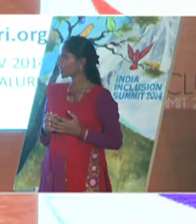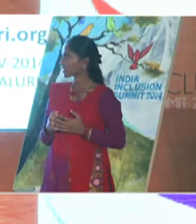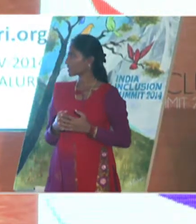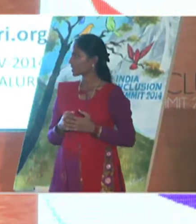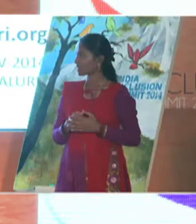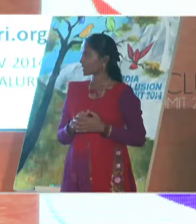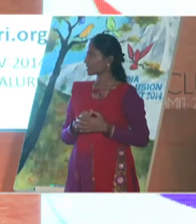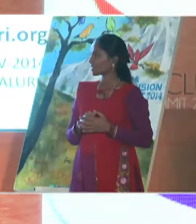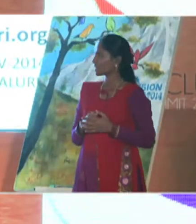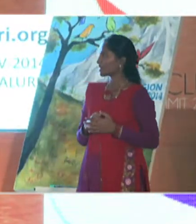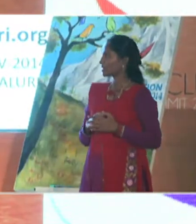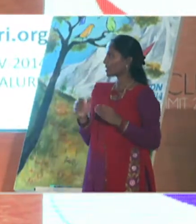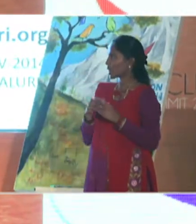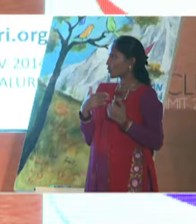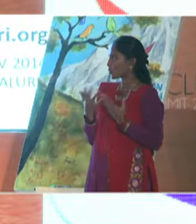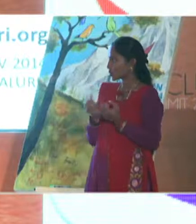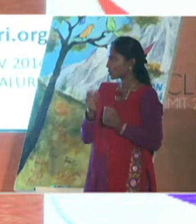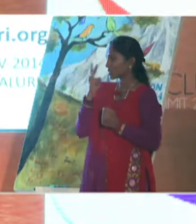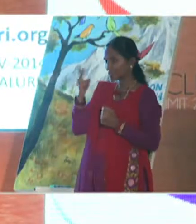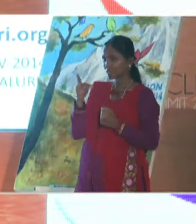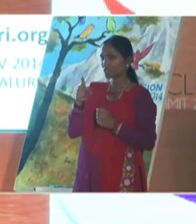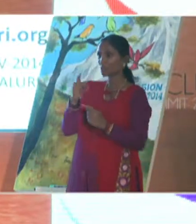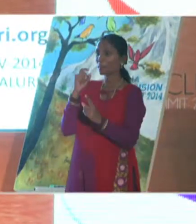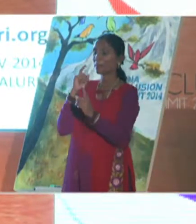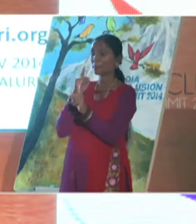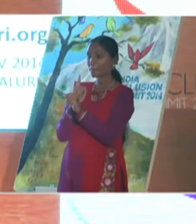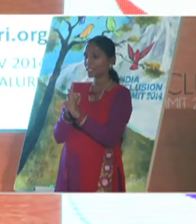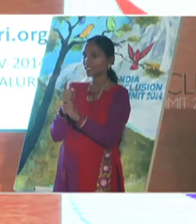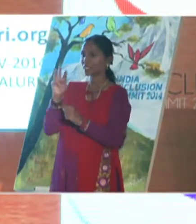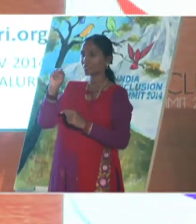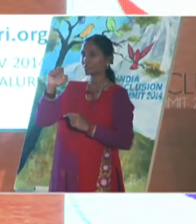people. I want to see what I can do better.